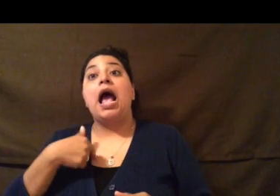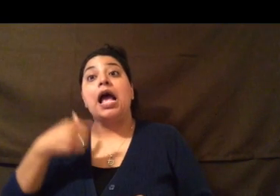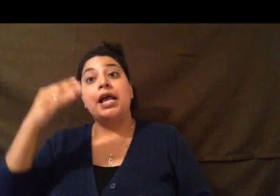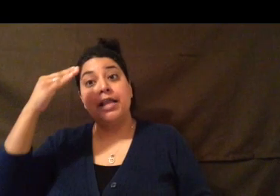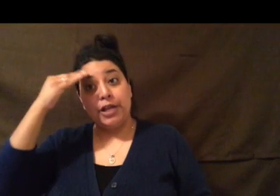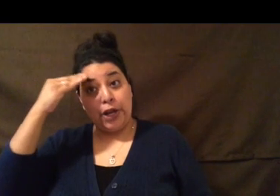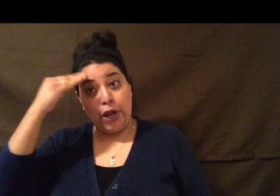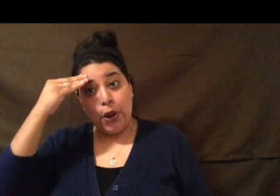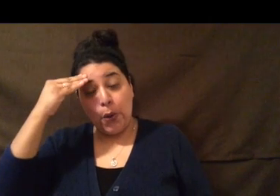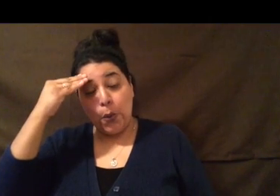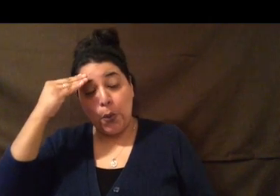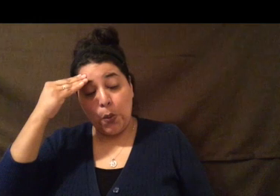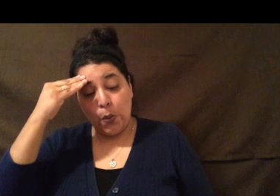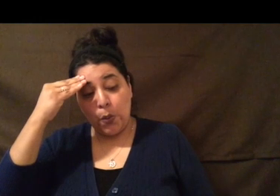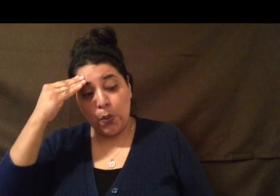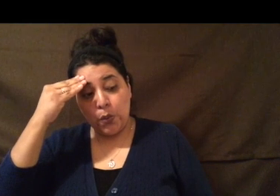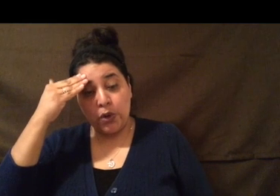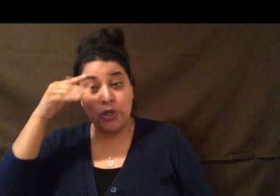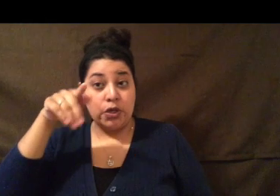going to say, I know